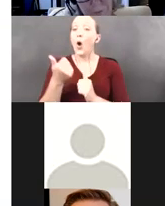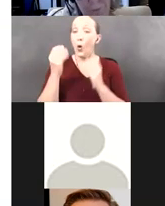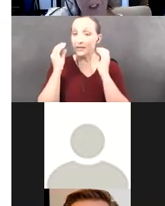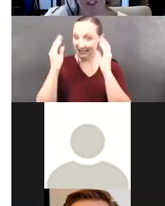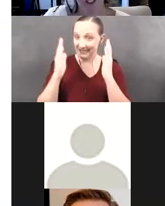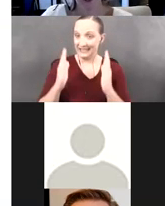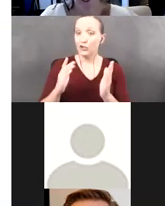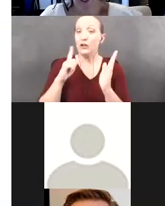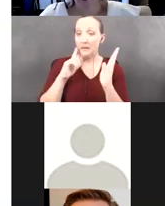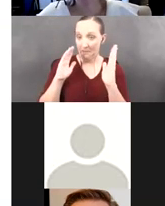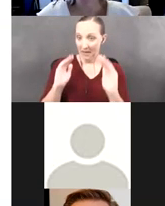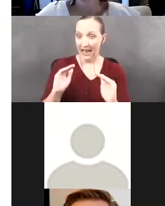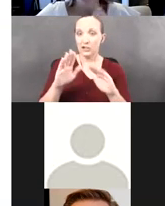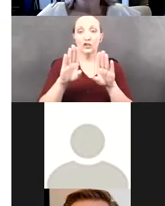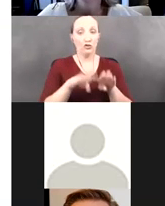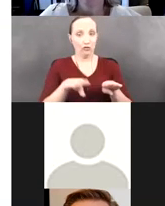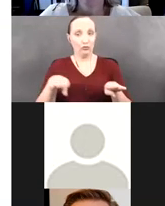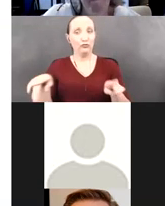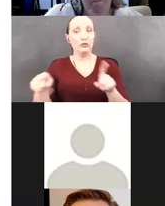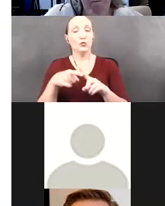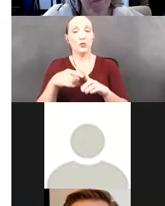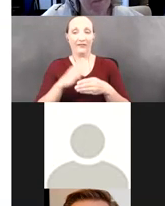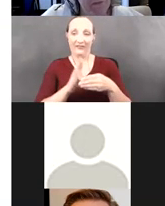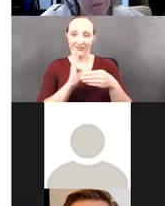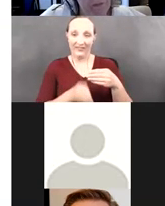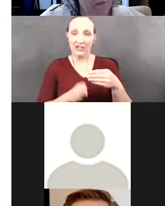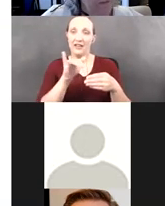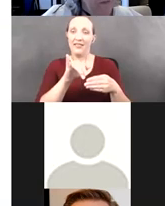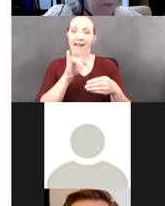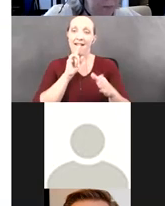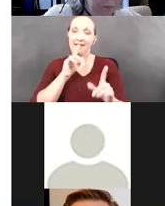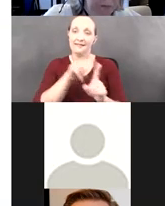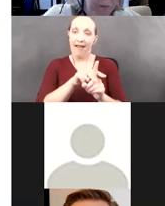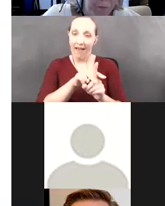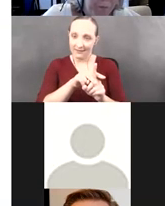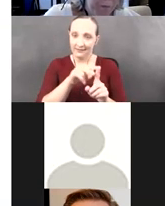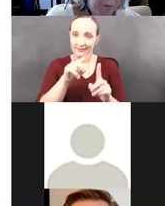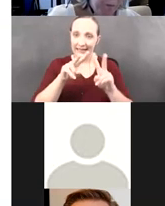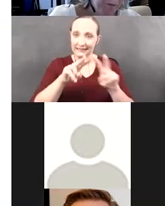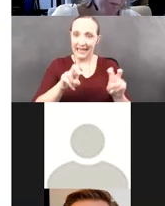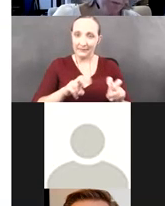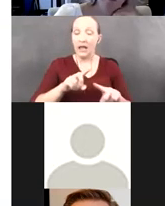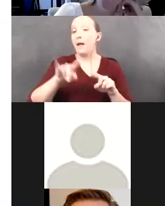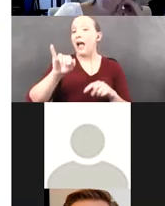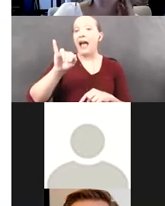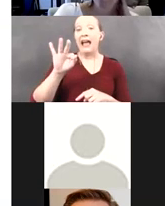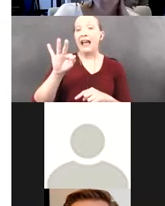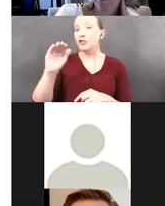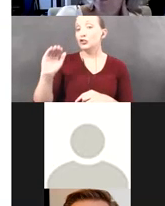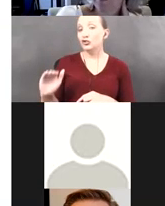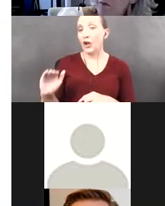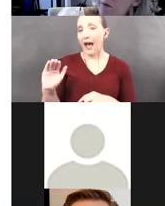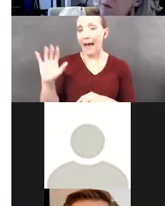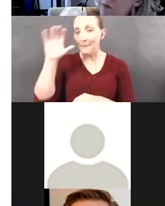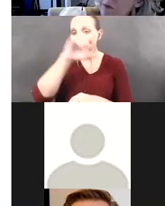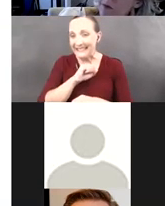el that maestro de su the hijo. children La complete the mayoría assigned esperan assessments, de but que if your los child alumnos missed the completen esos assessment and exámenes, just pero si wasn't pierde ese able to examen su complete hijo it o